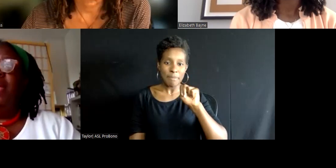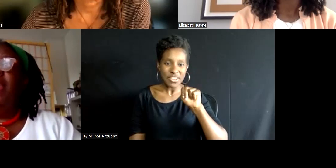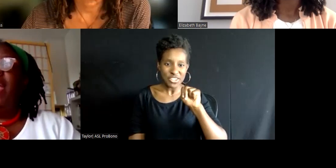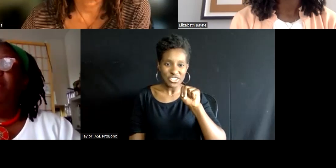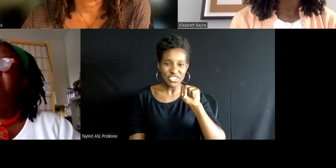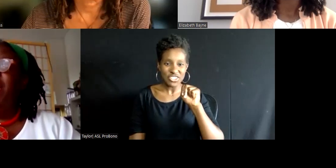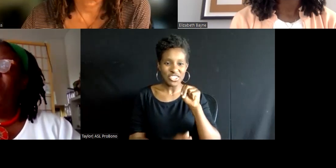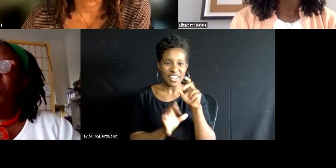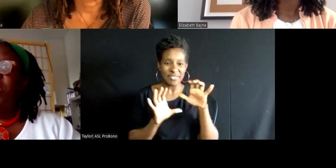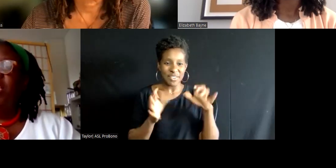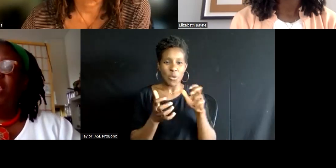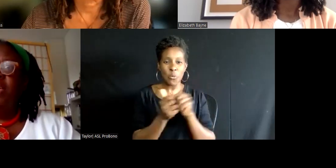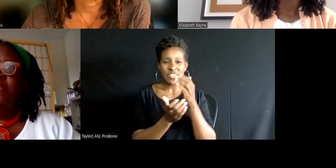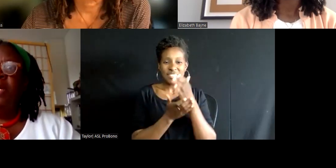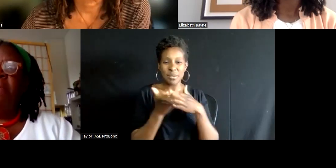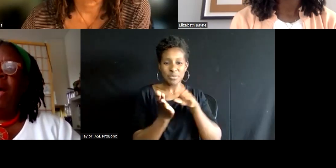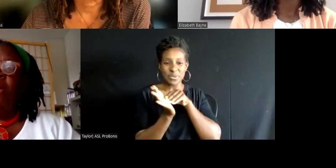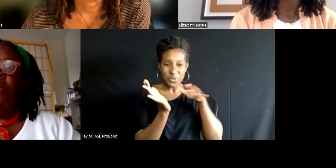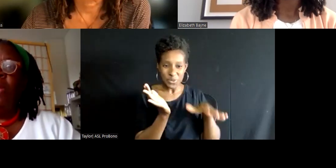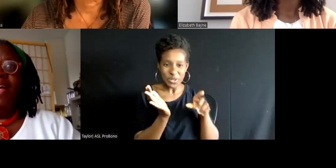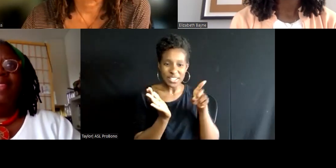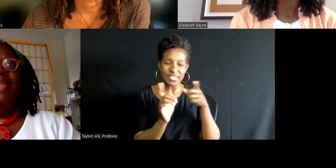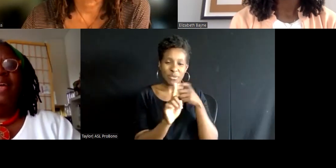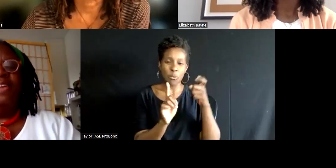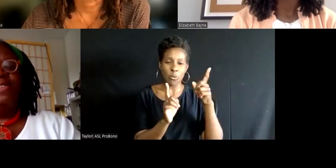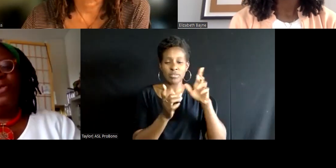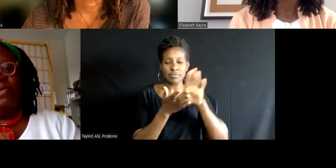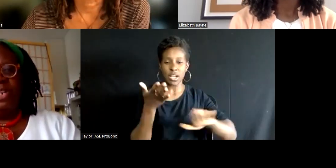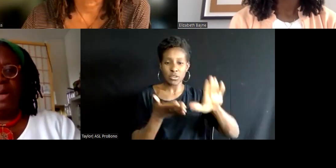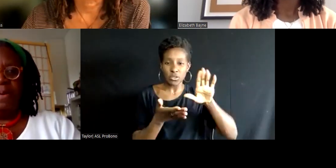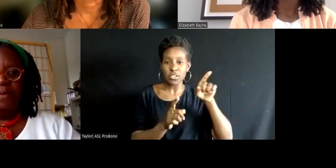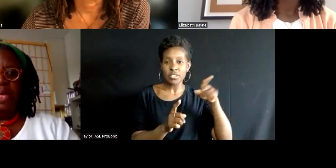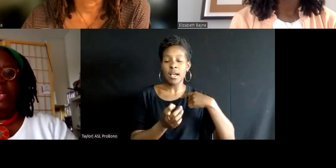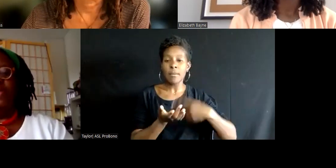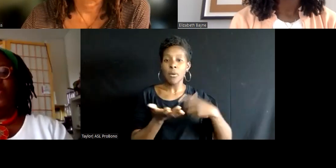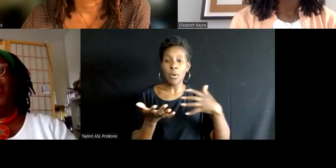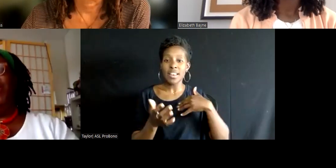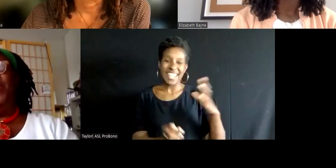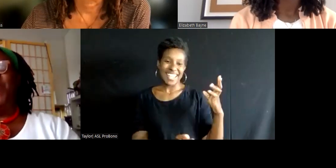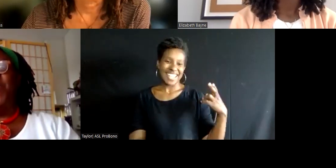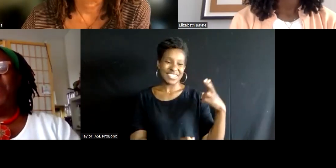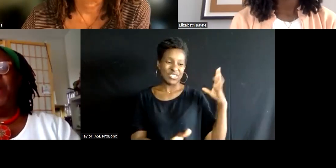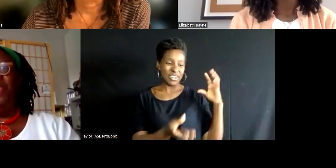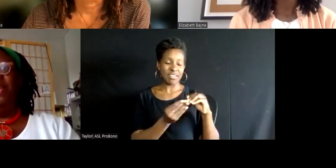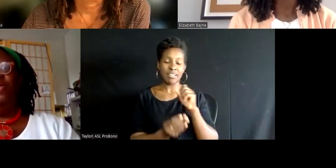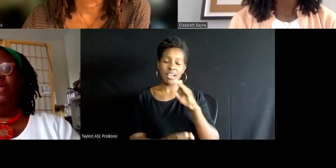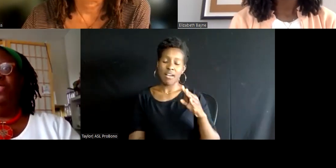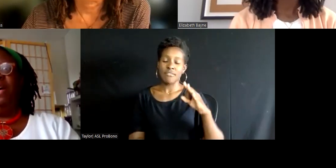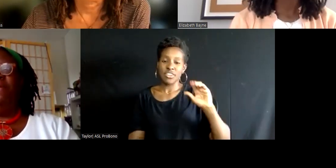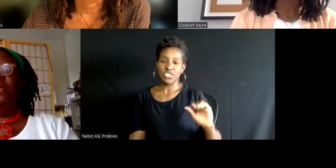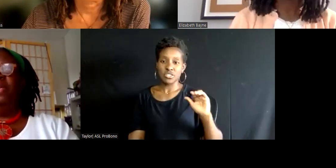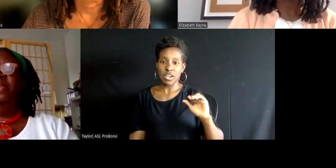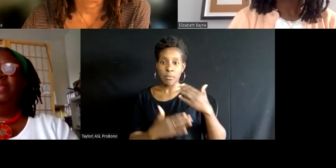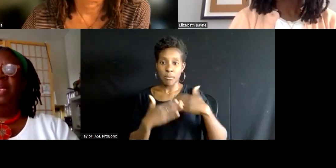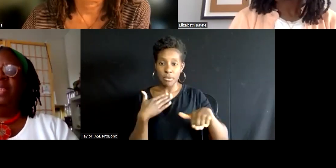Angeles. And the animation is about the history of childbirth. So one thing we know about the history